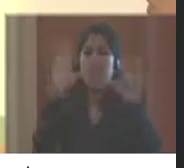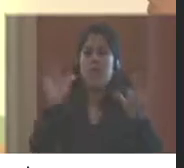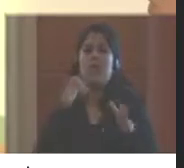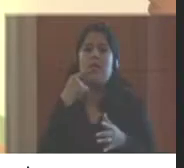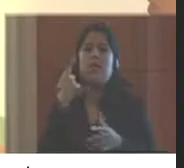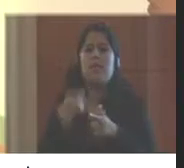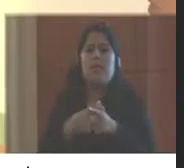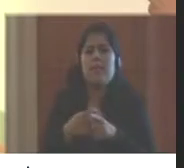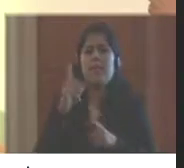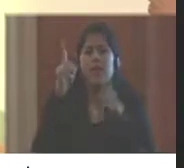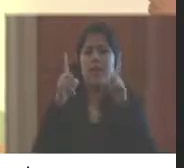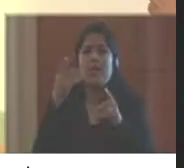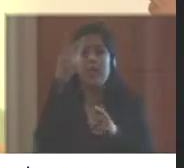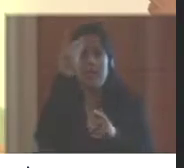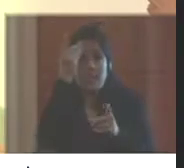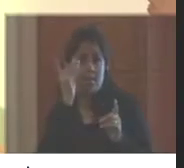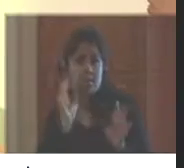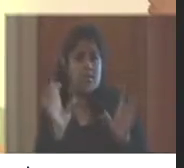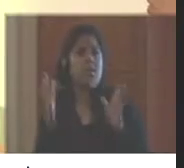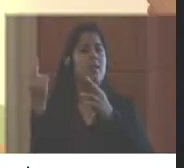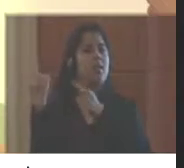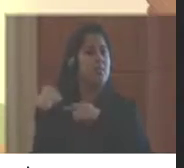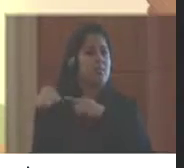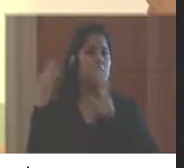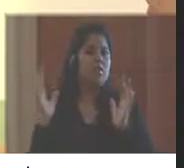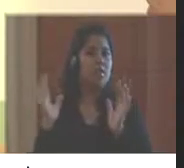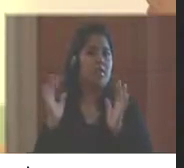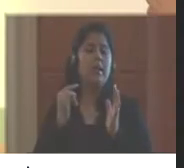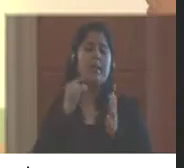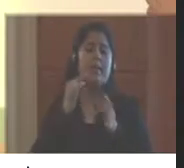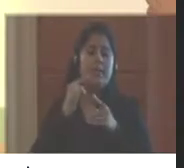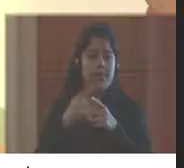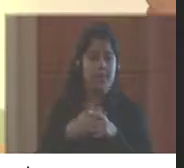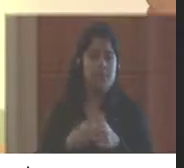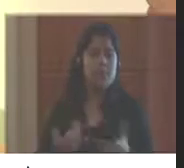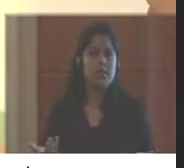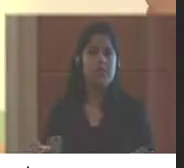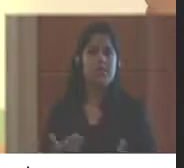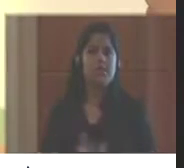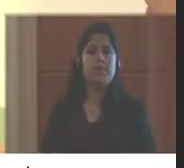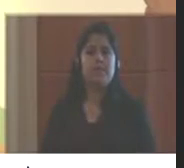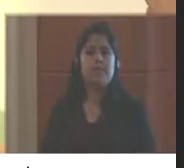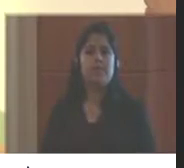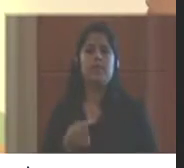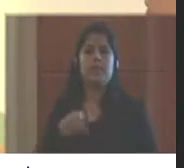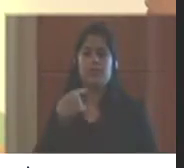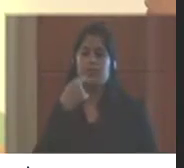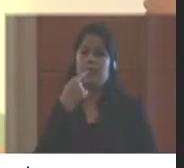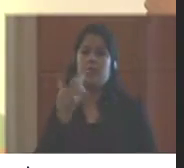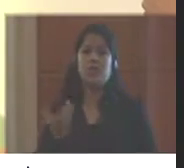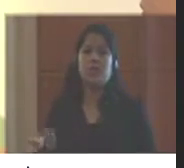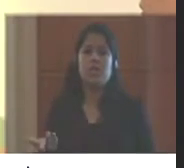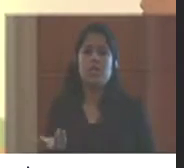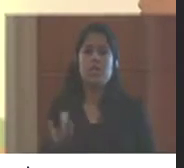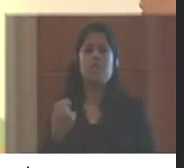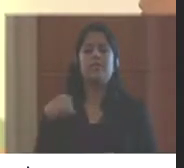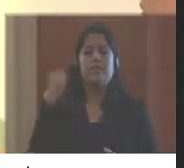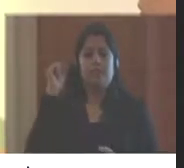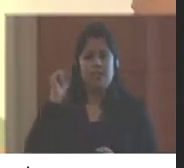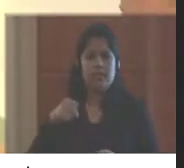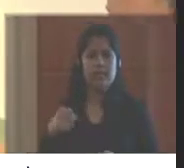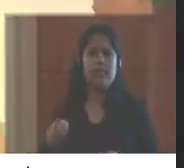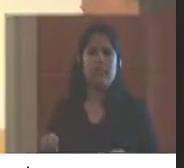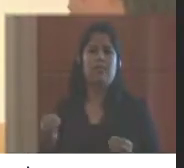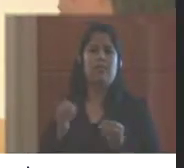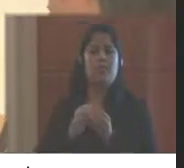do it. So I think the question, give it another cycle of establishing a much clearer understanding of